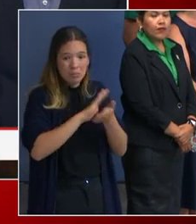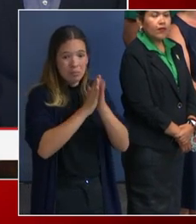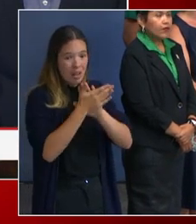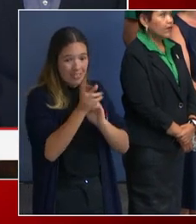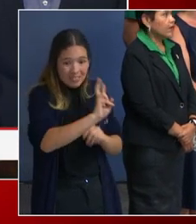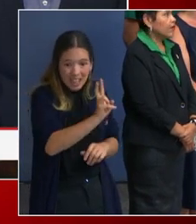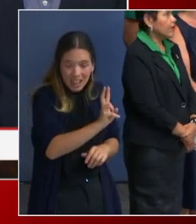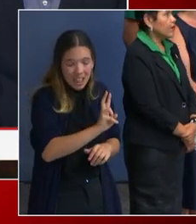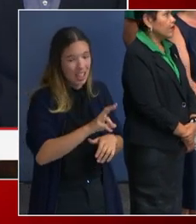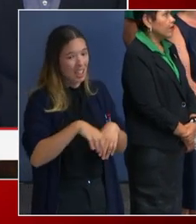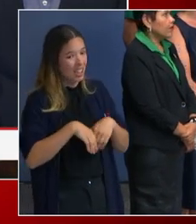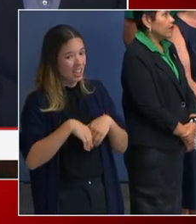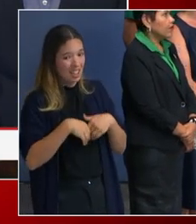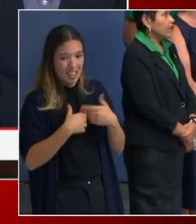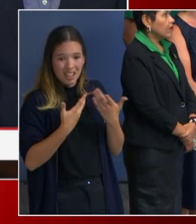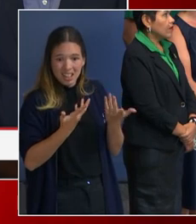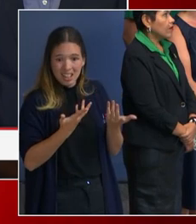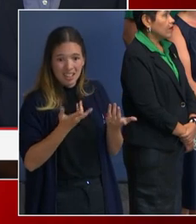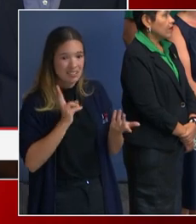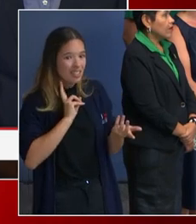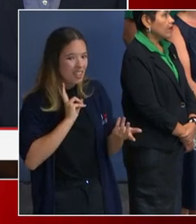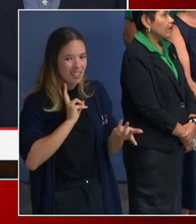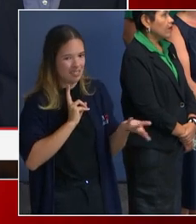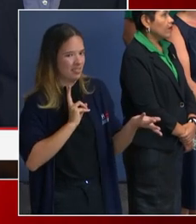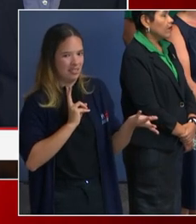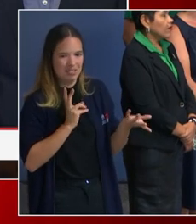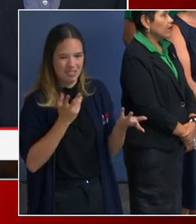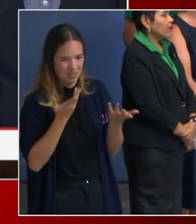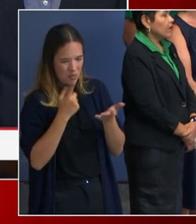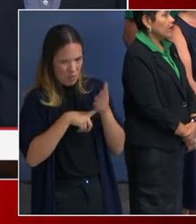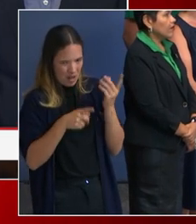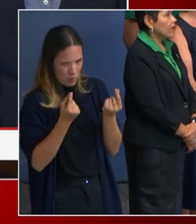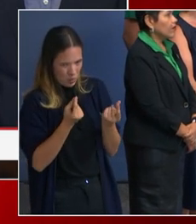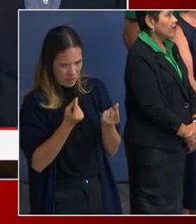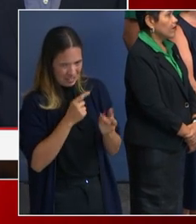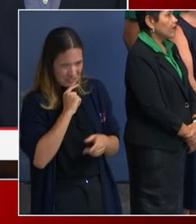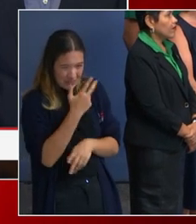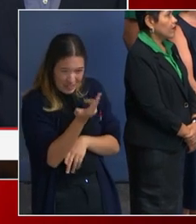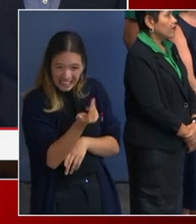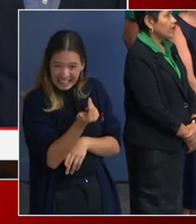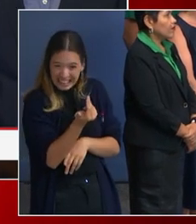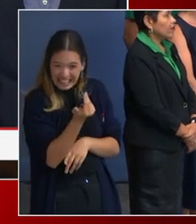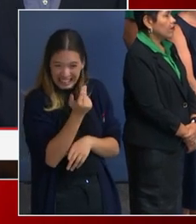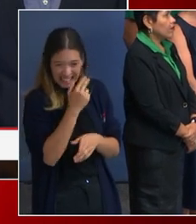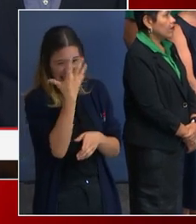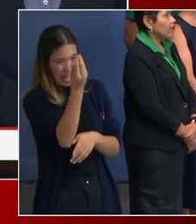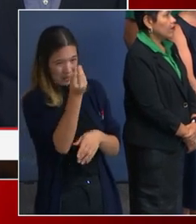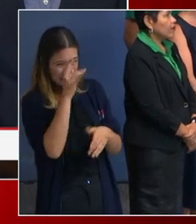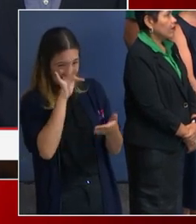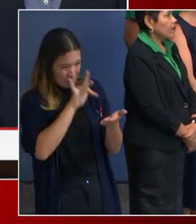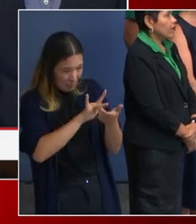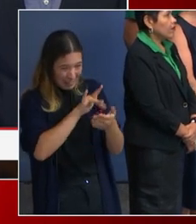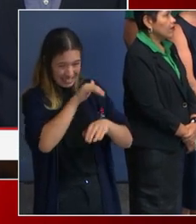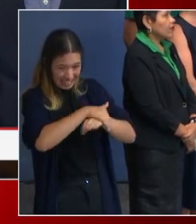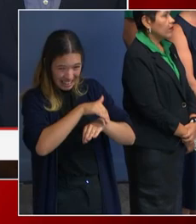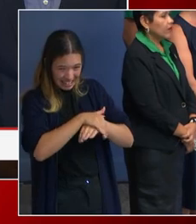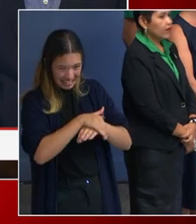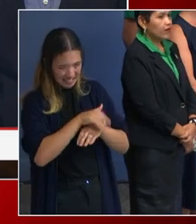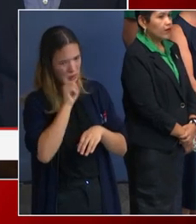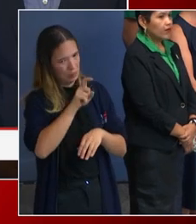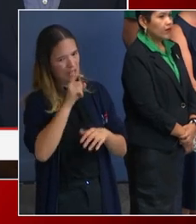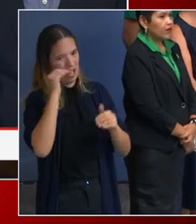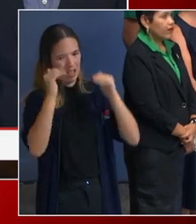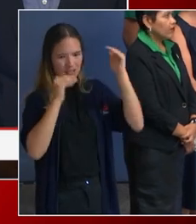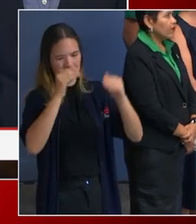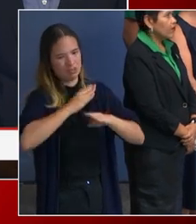call it what you want, but if a 13-year-old is out in the middle of the night, they need some adult protection.